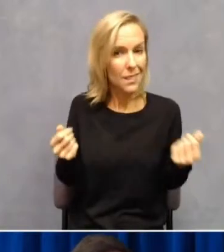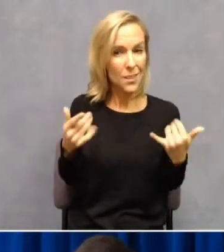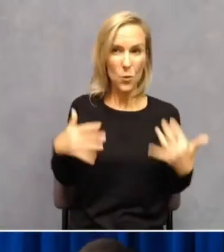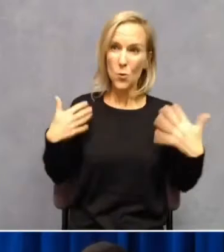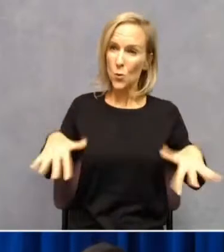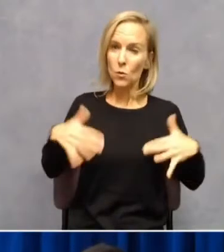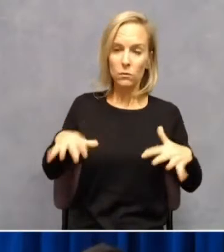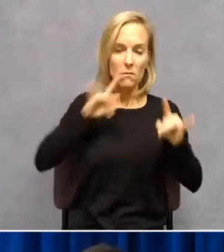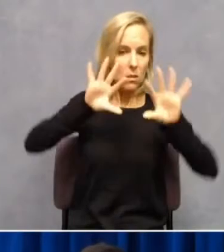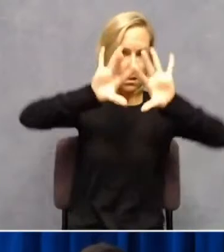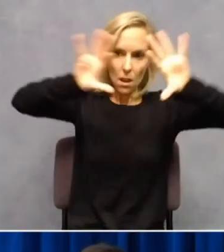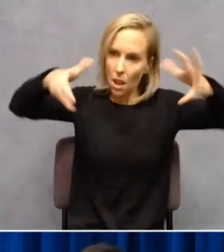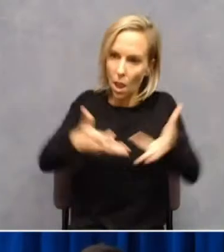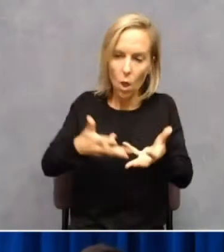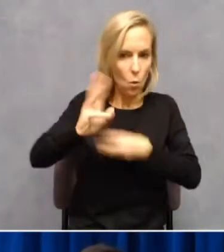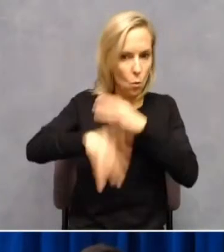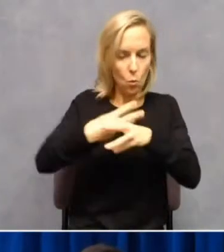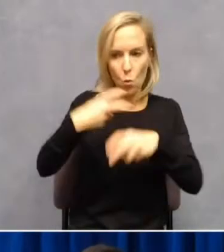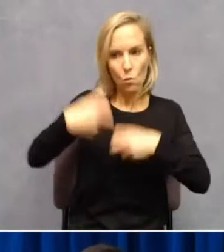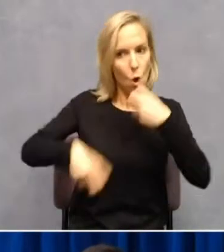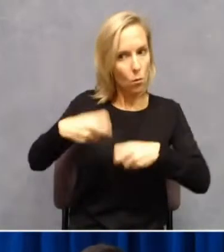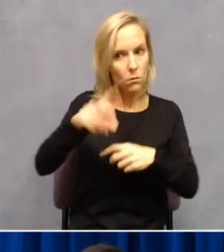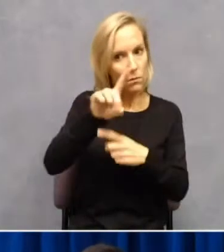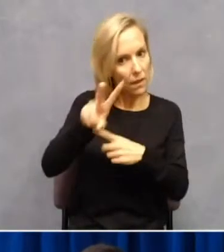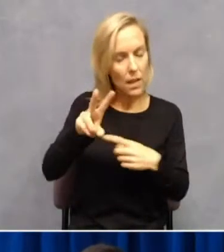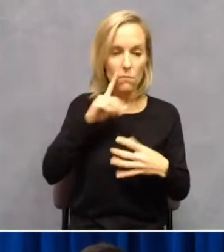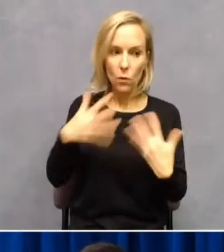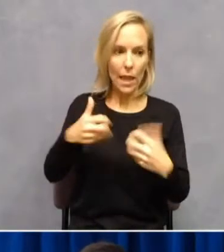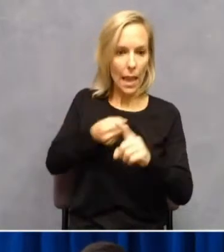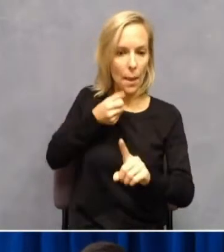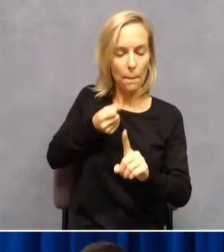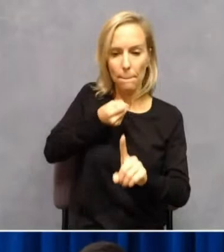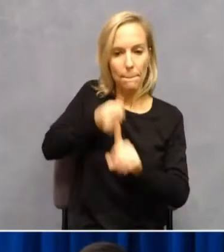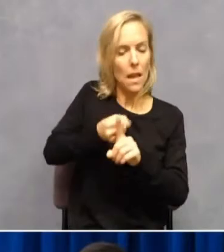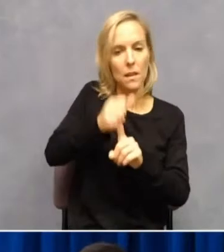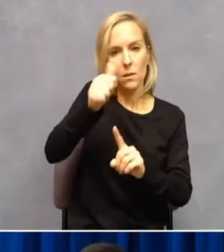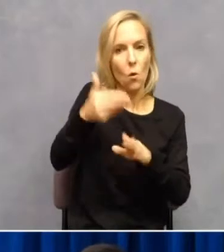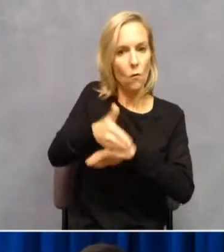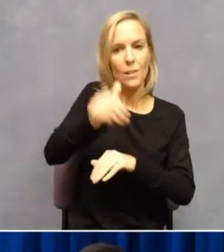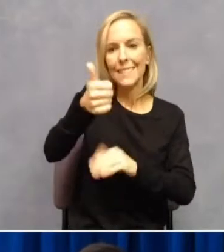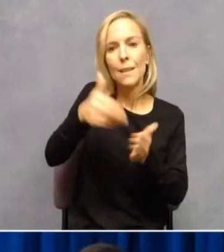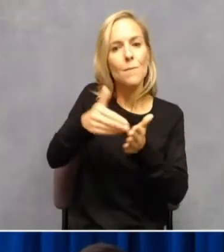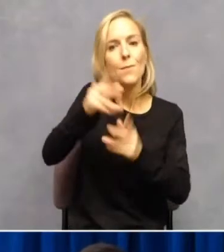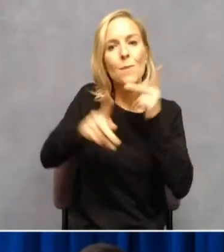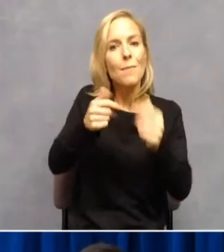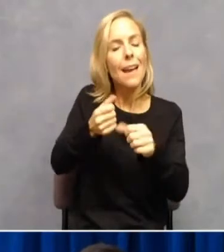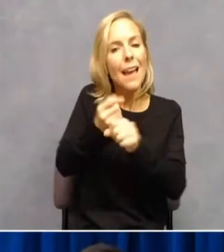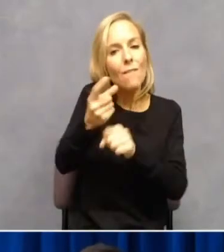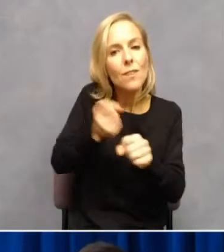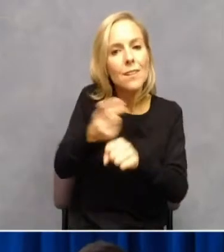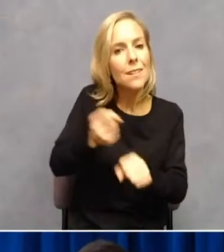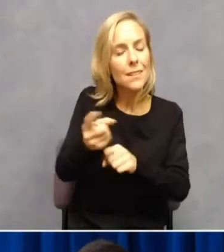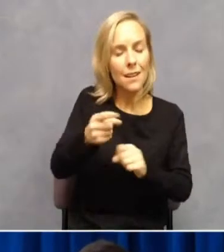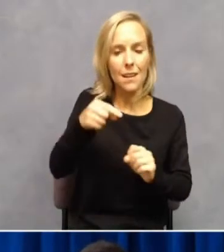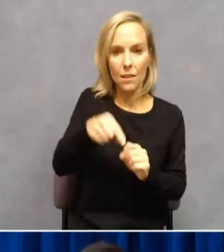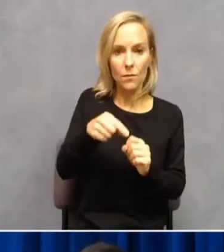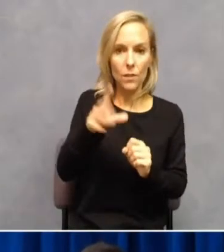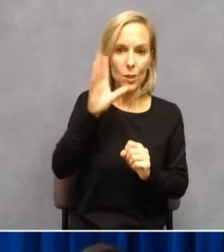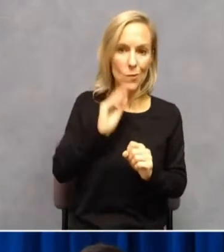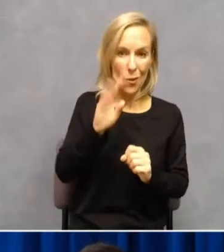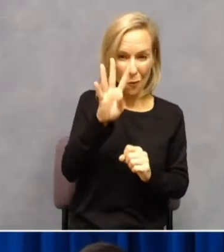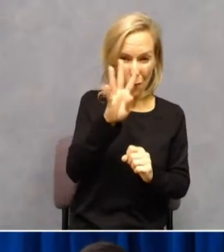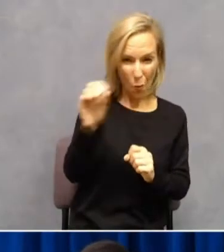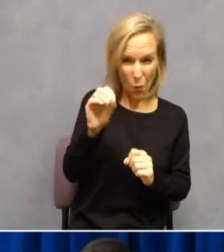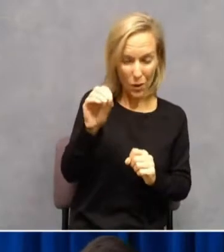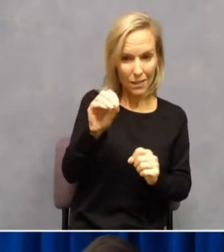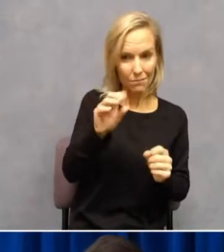million Americans each year. And in Kentucky, domestic violence resulted in 40 deaths last year.